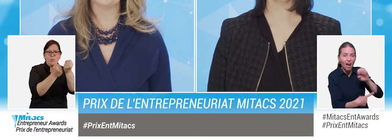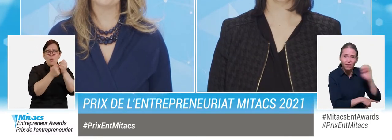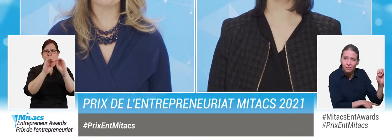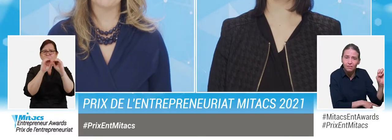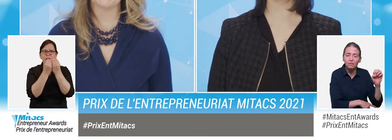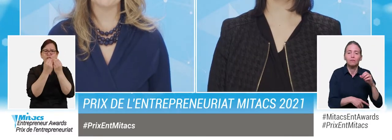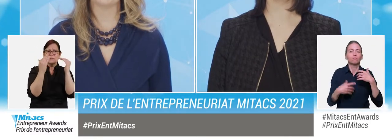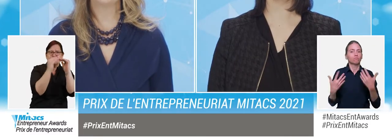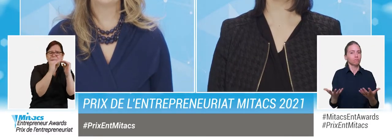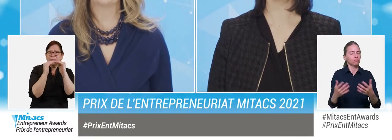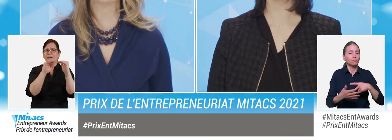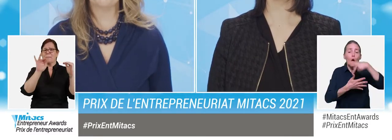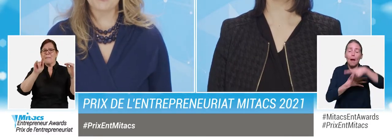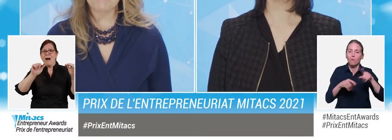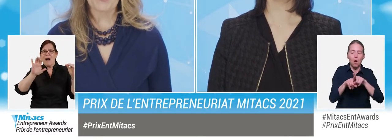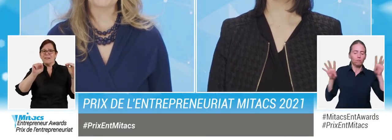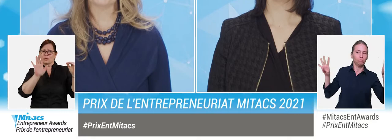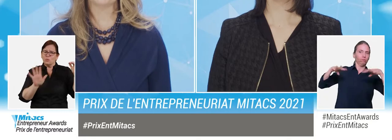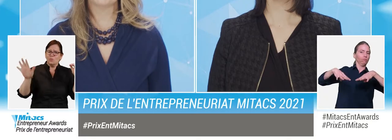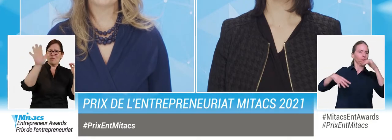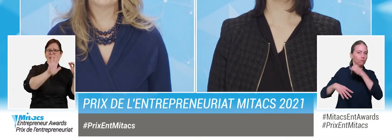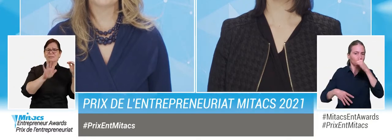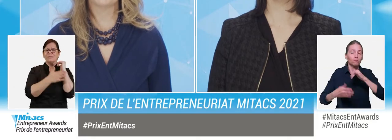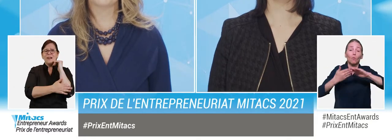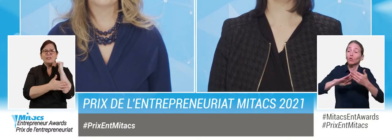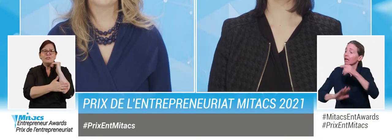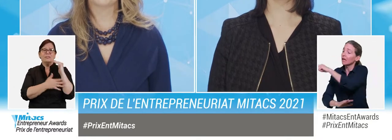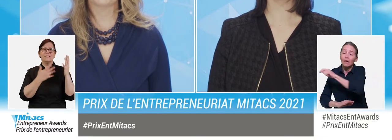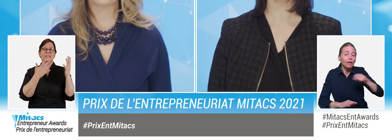of Startup Canada, our event partner.